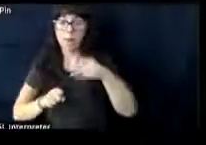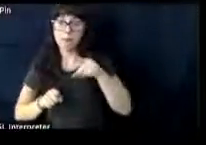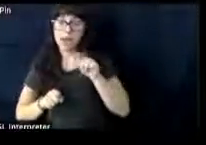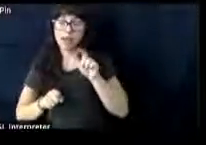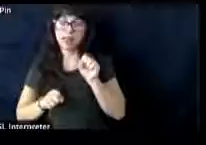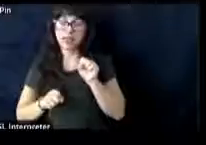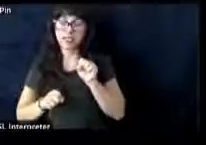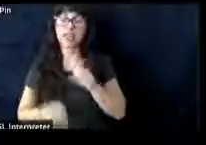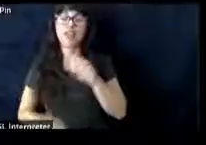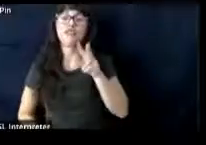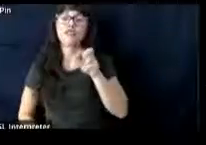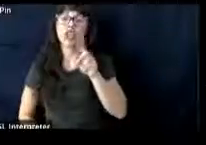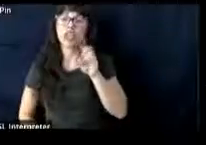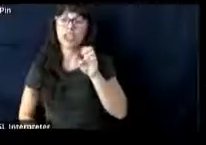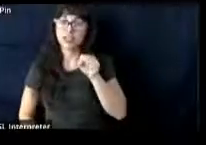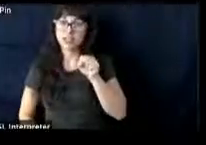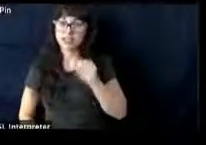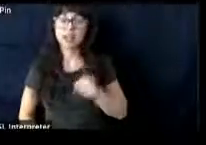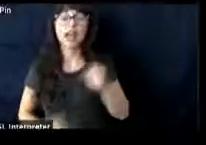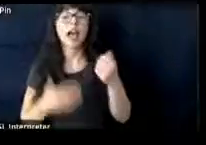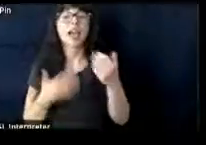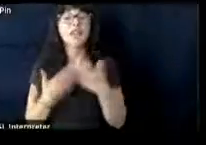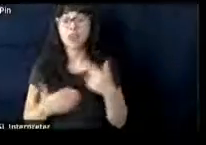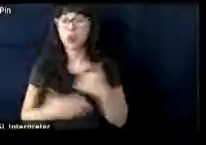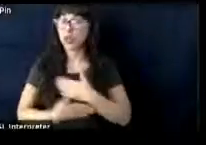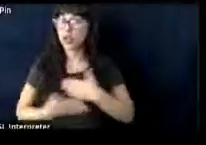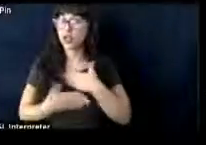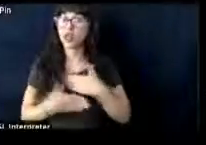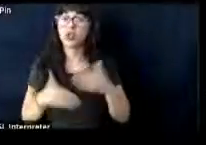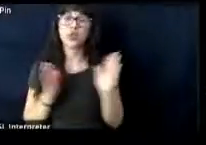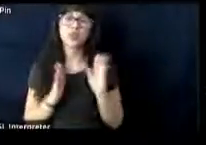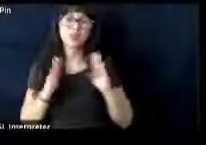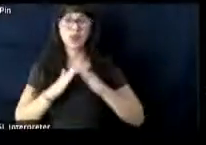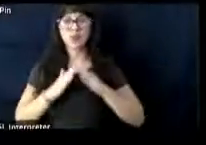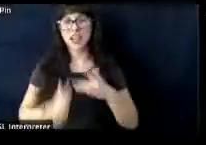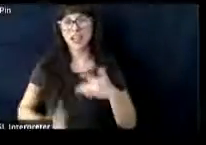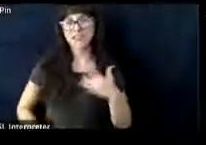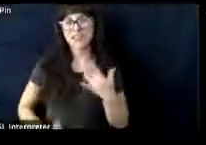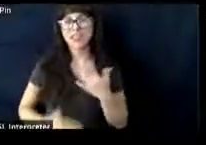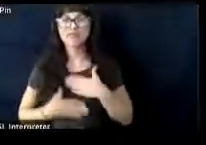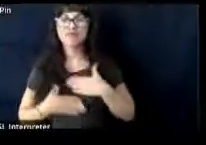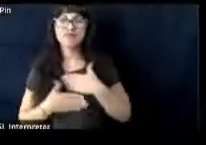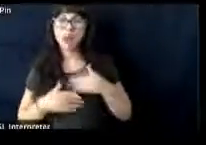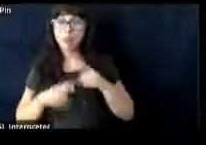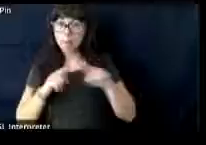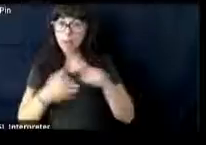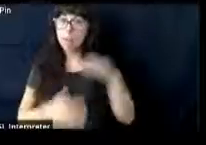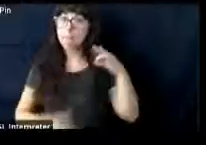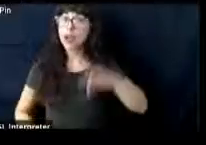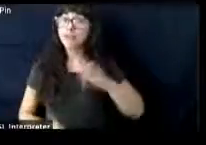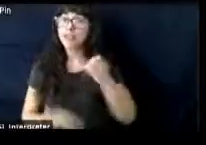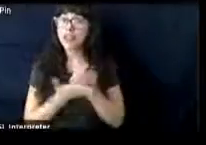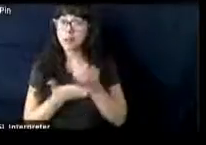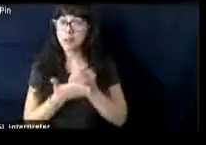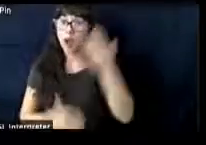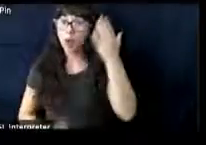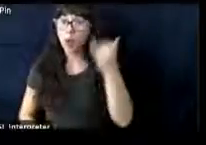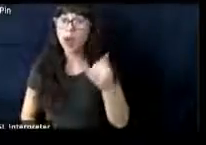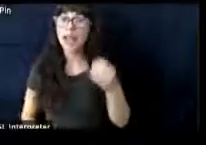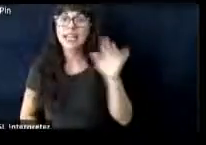And as much as we enjoy our small town feel, we definitely benefit economically by being a